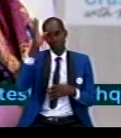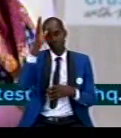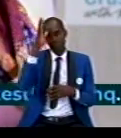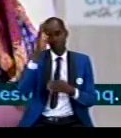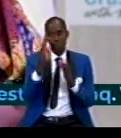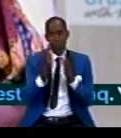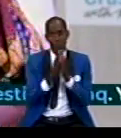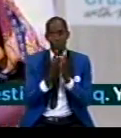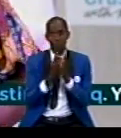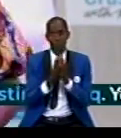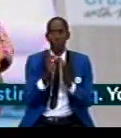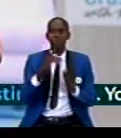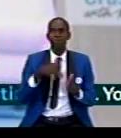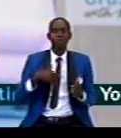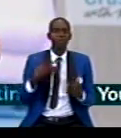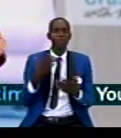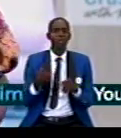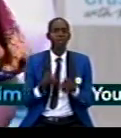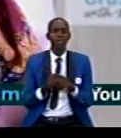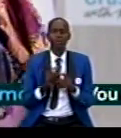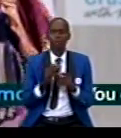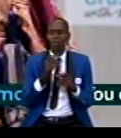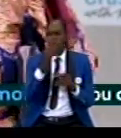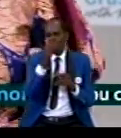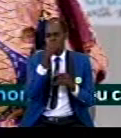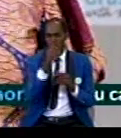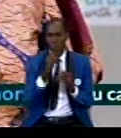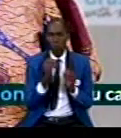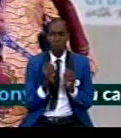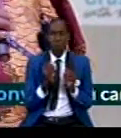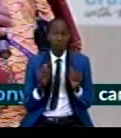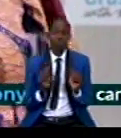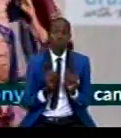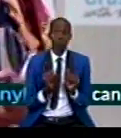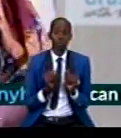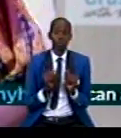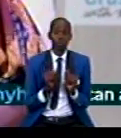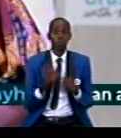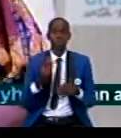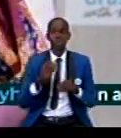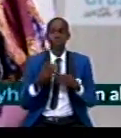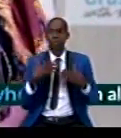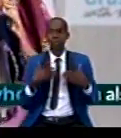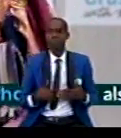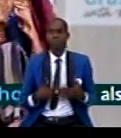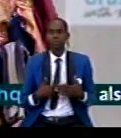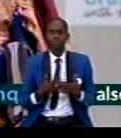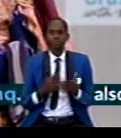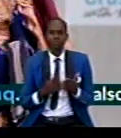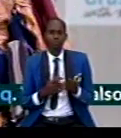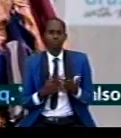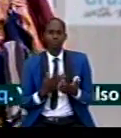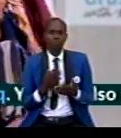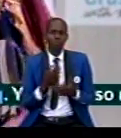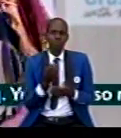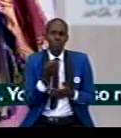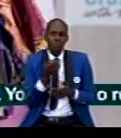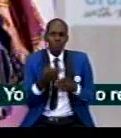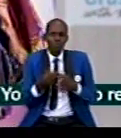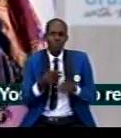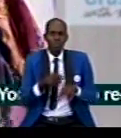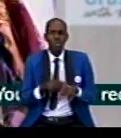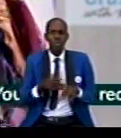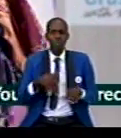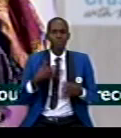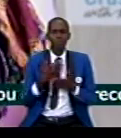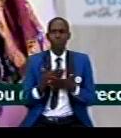cool. Small time, something be like say, it move like a trailer inside my body. I begin to,